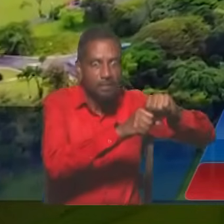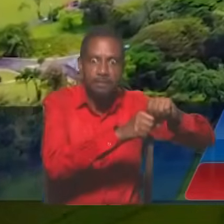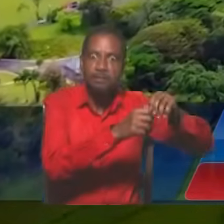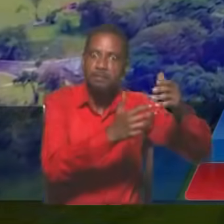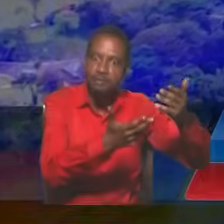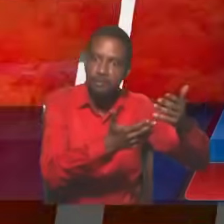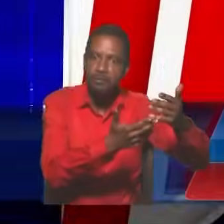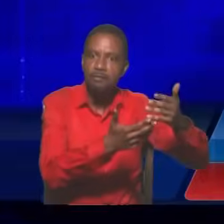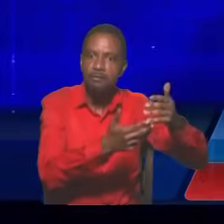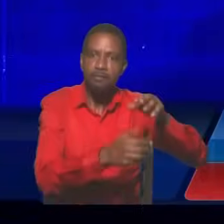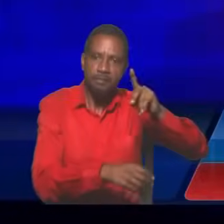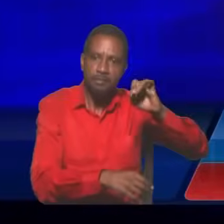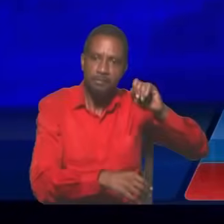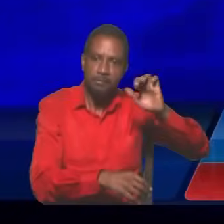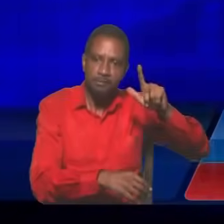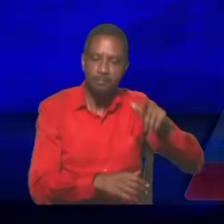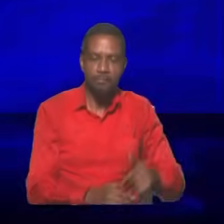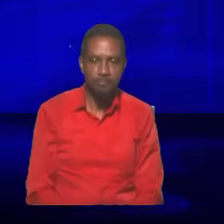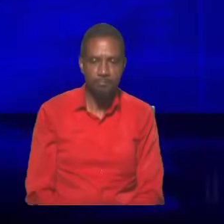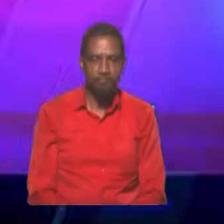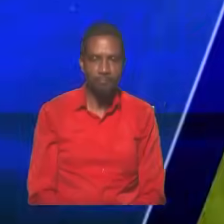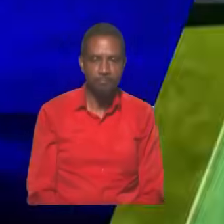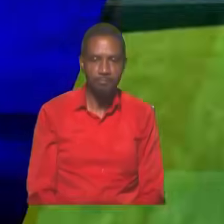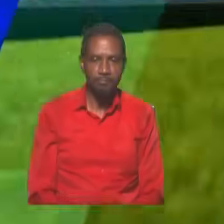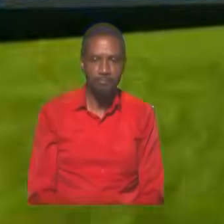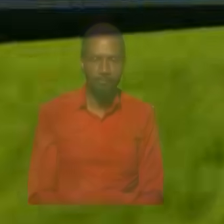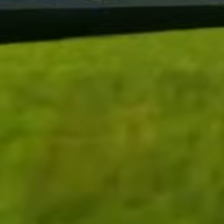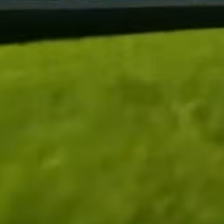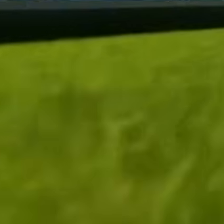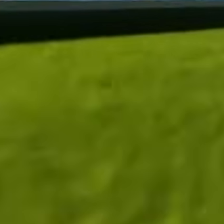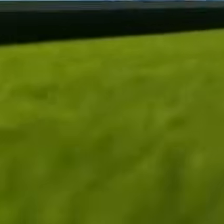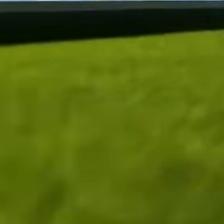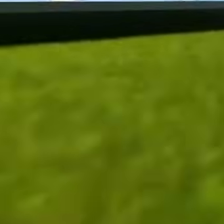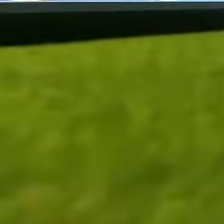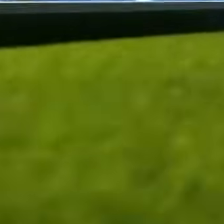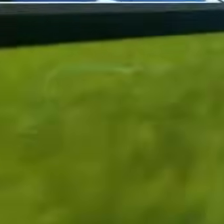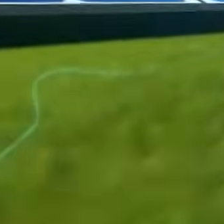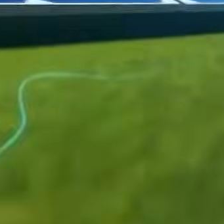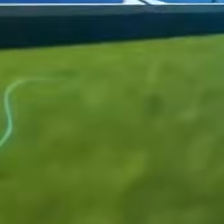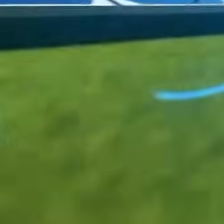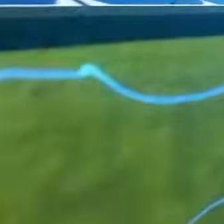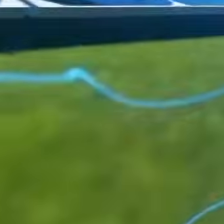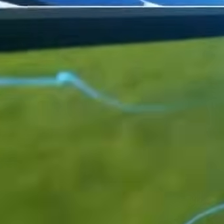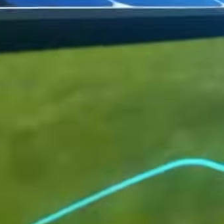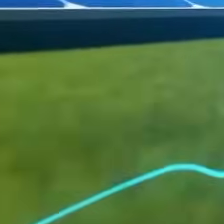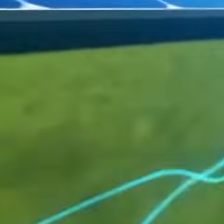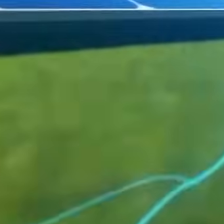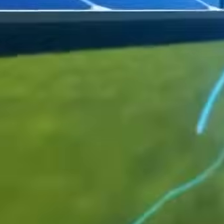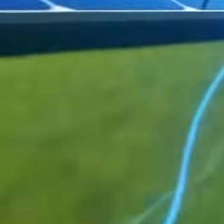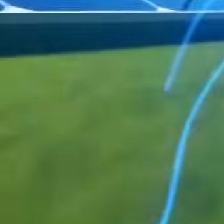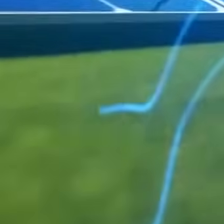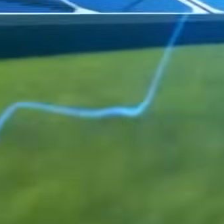products. I am Terri-Ann Browne-Campbell, and this is Evolving Energy.